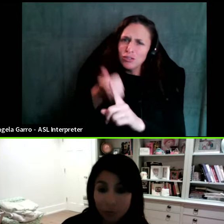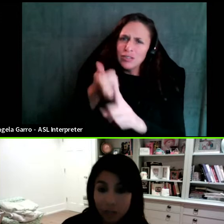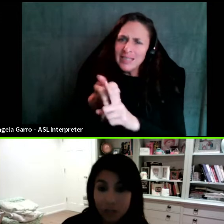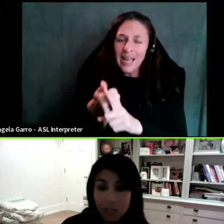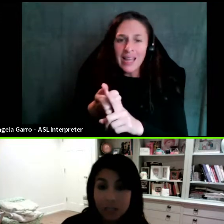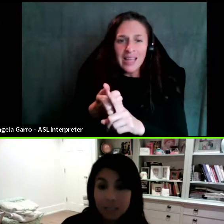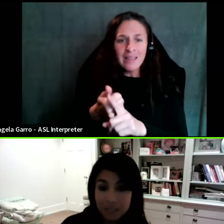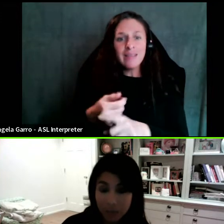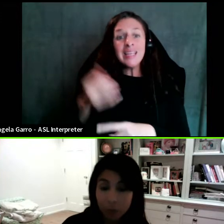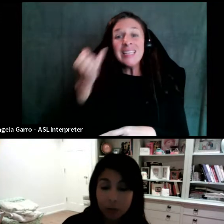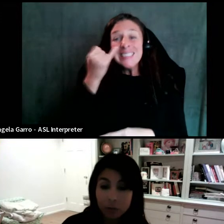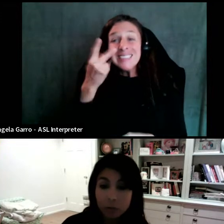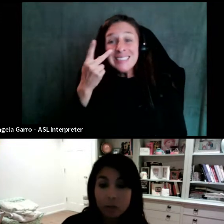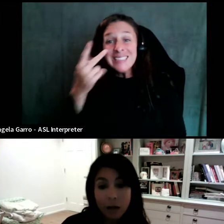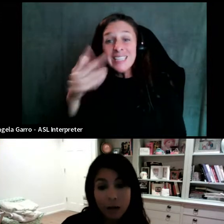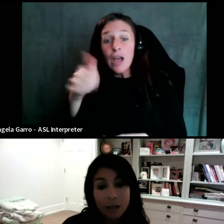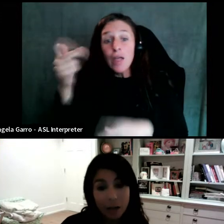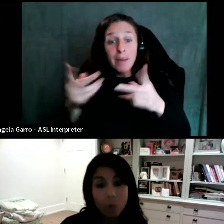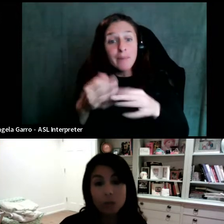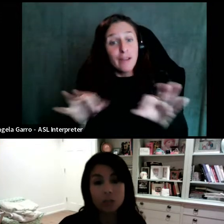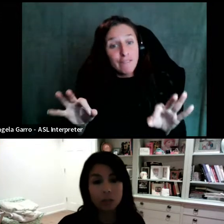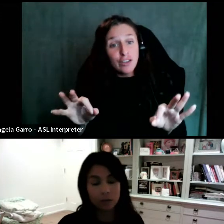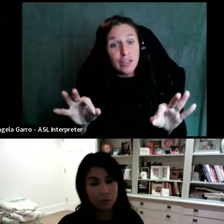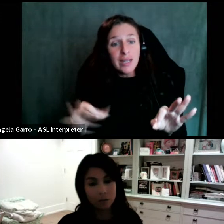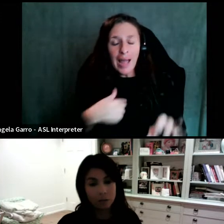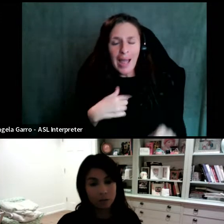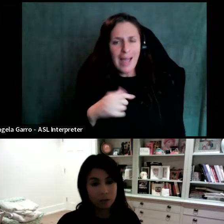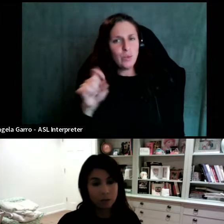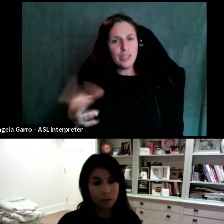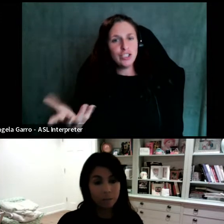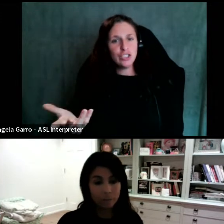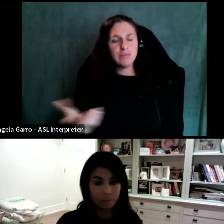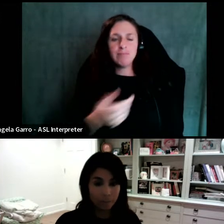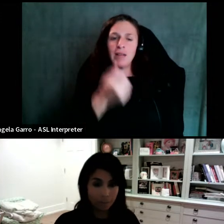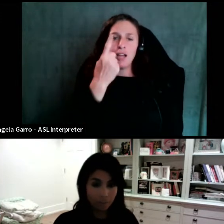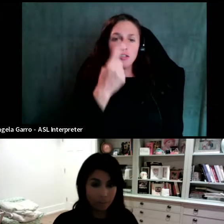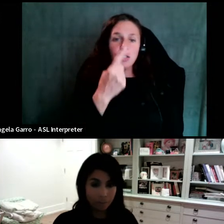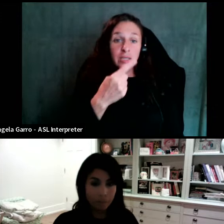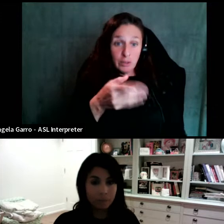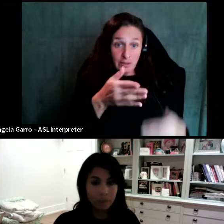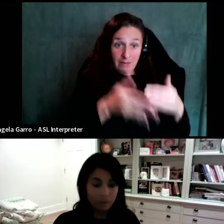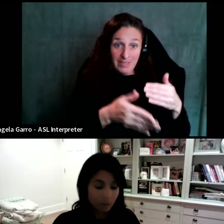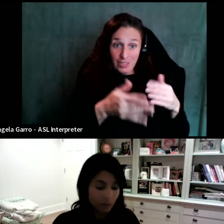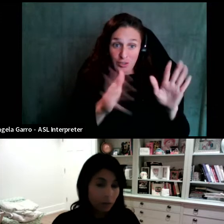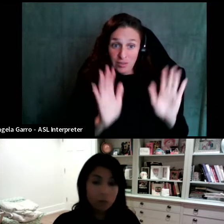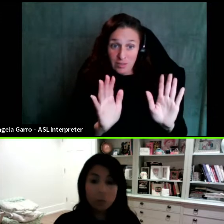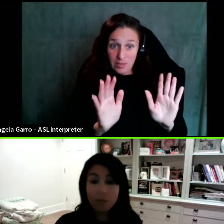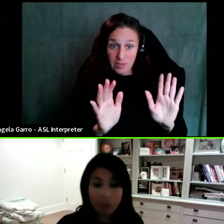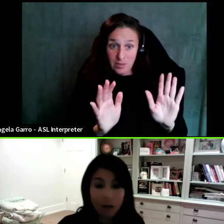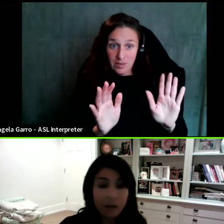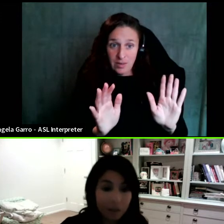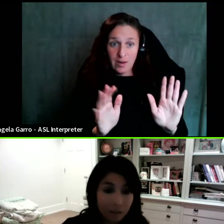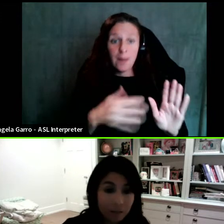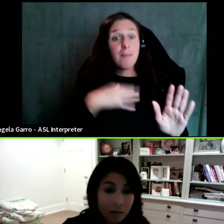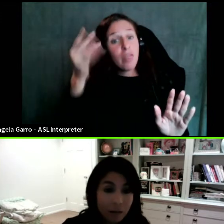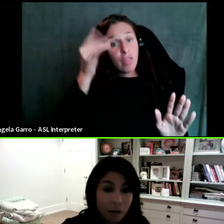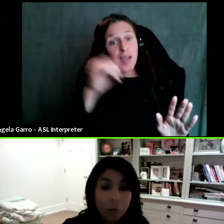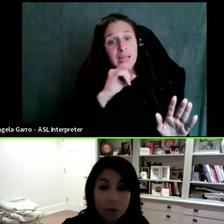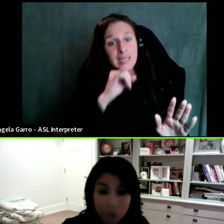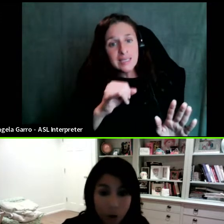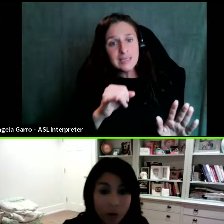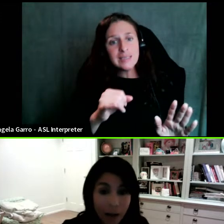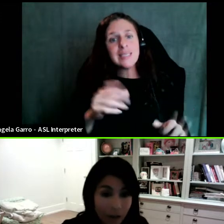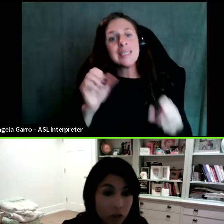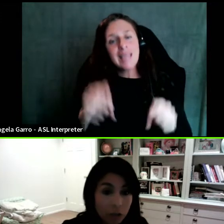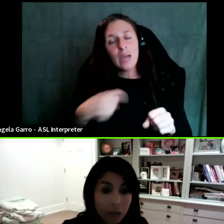people free is scary to you, then I question. I understand. Can you finish your thought? So my thought is, can